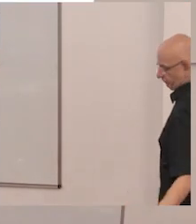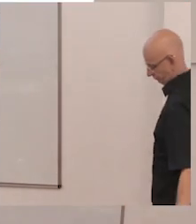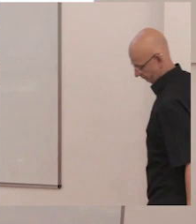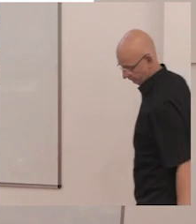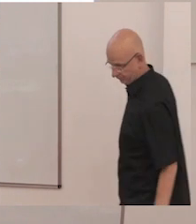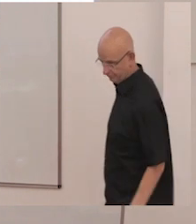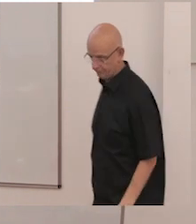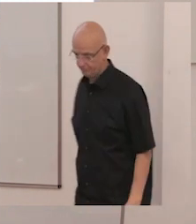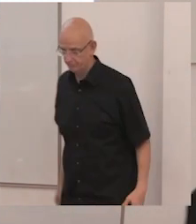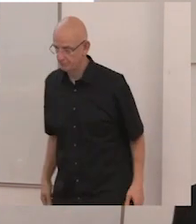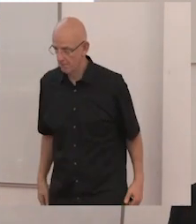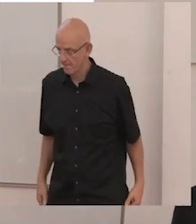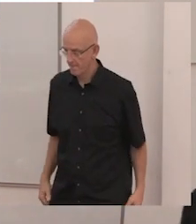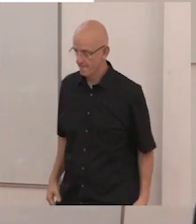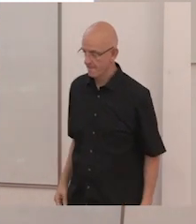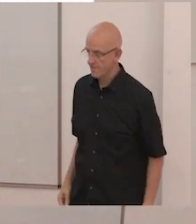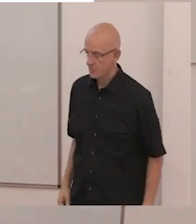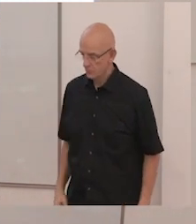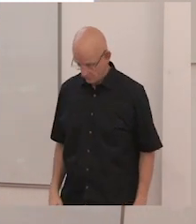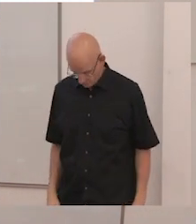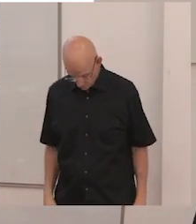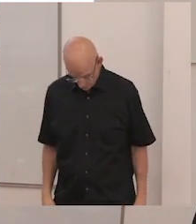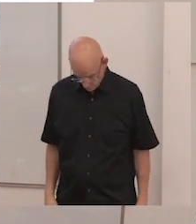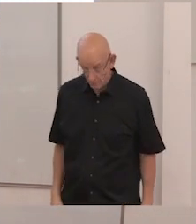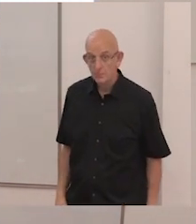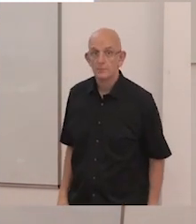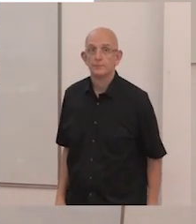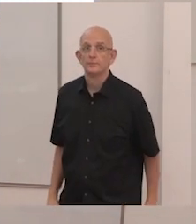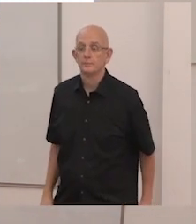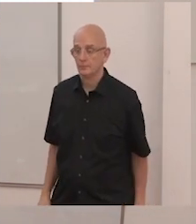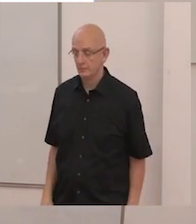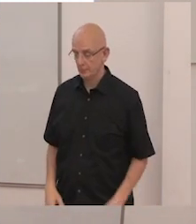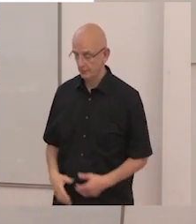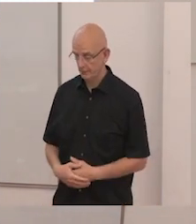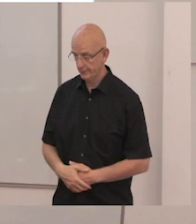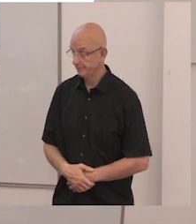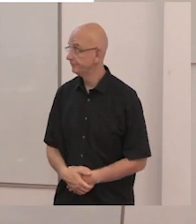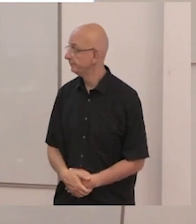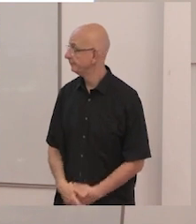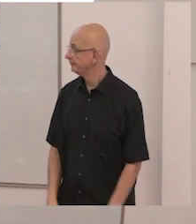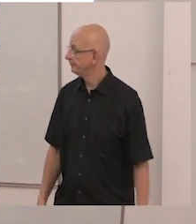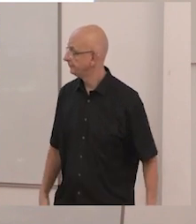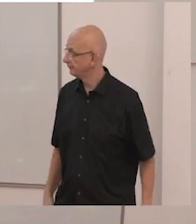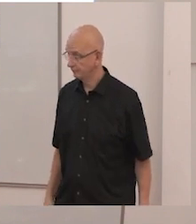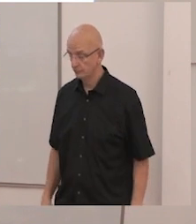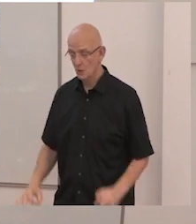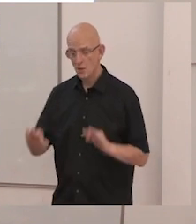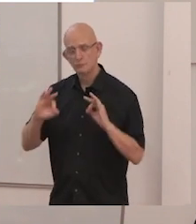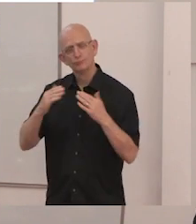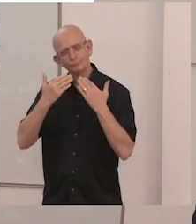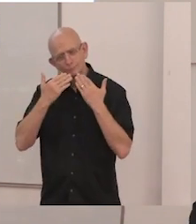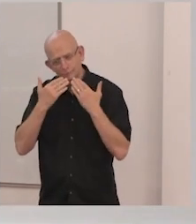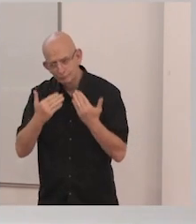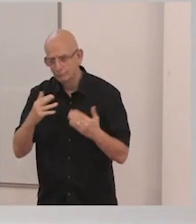Thank you very much, Rosemary. I think that's a really useful insight into the kinds of issues that are coming up for the committee